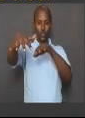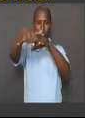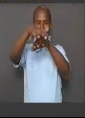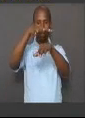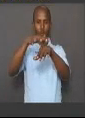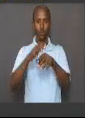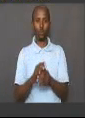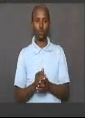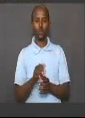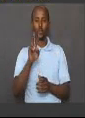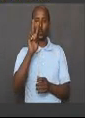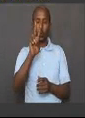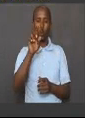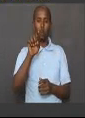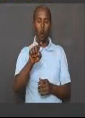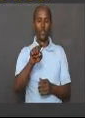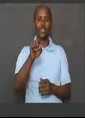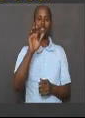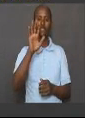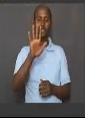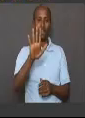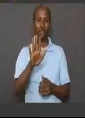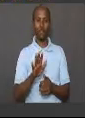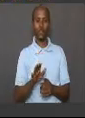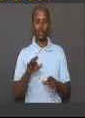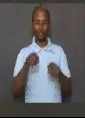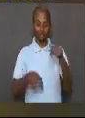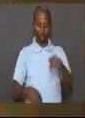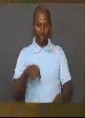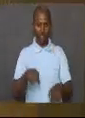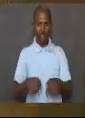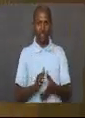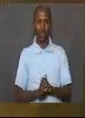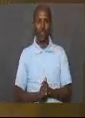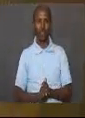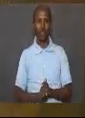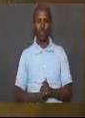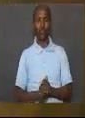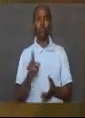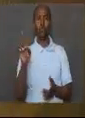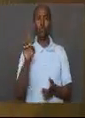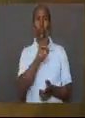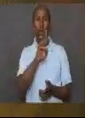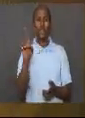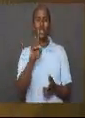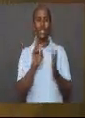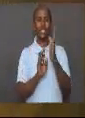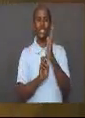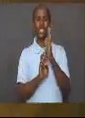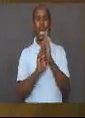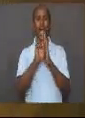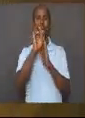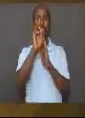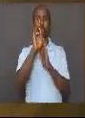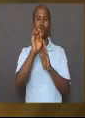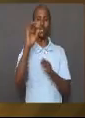shadow of 2.5 feet. What is the height